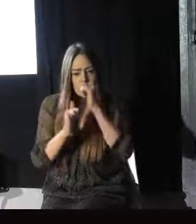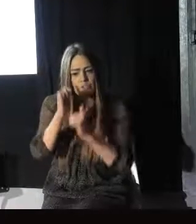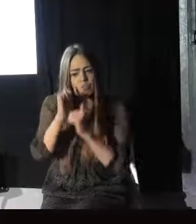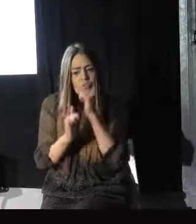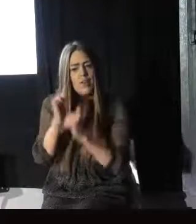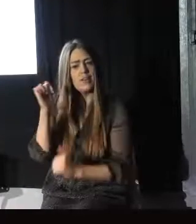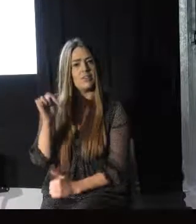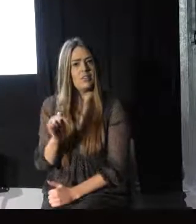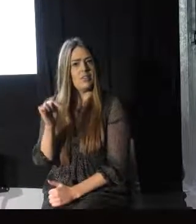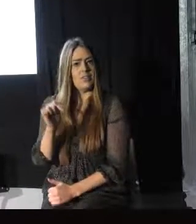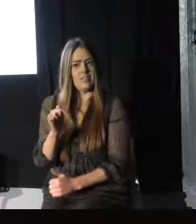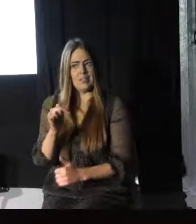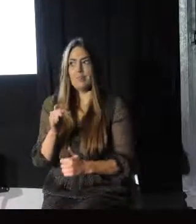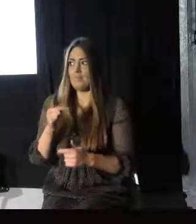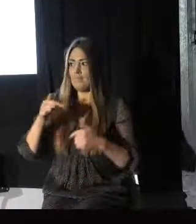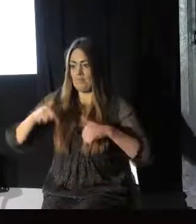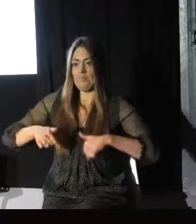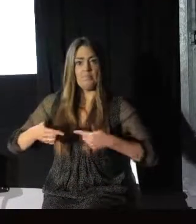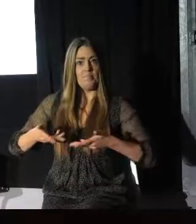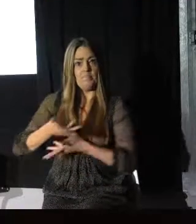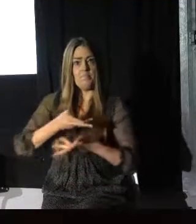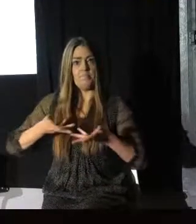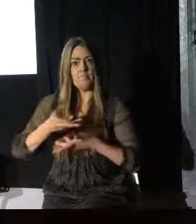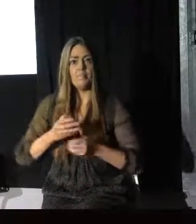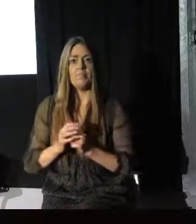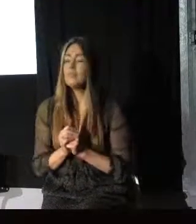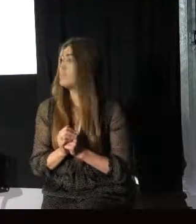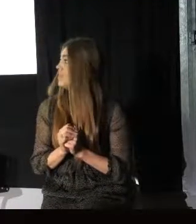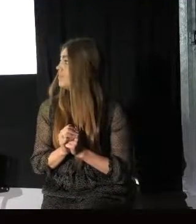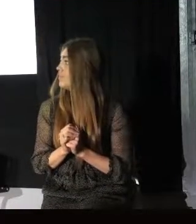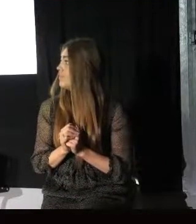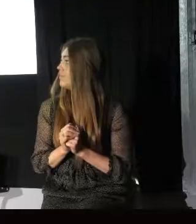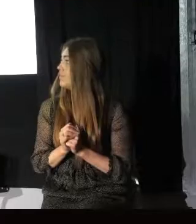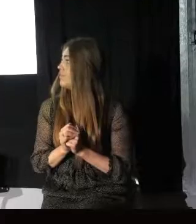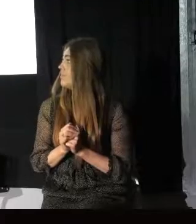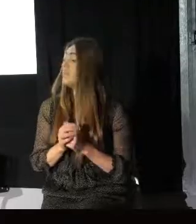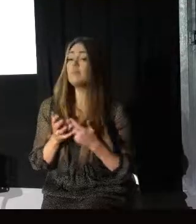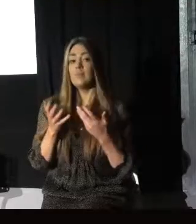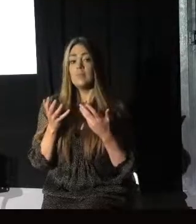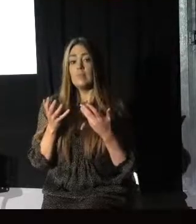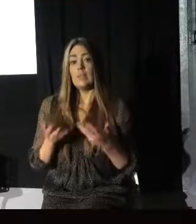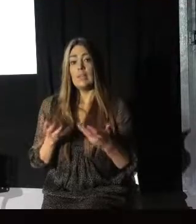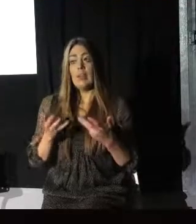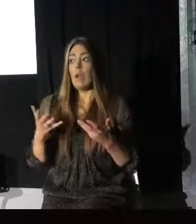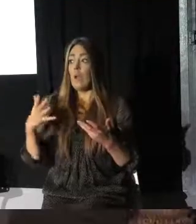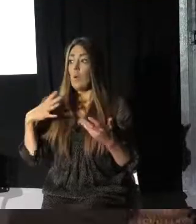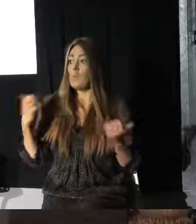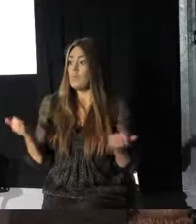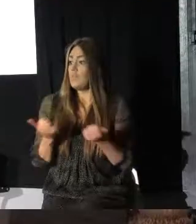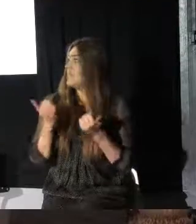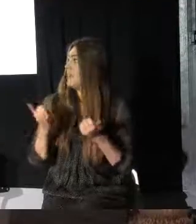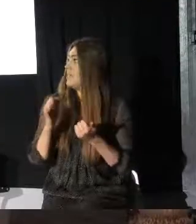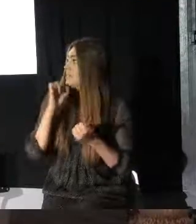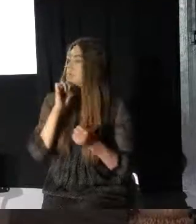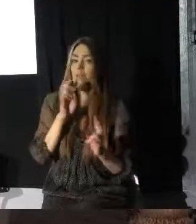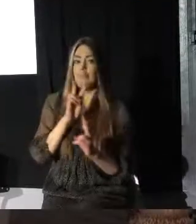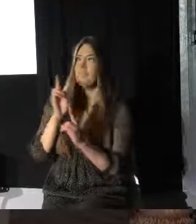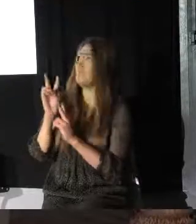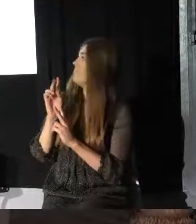infrastructures that we're talking about. So I just now want to finish. I'm going to leave you looking